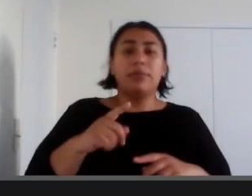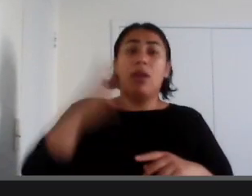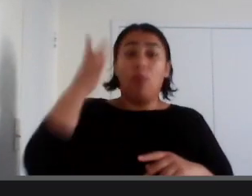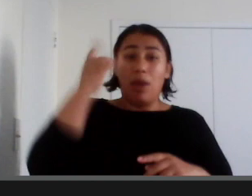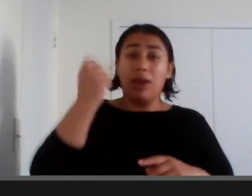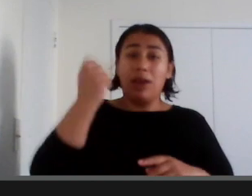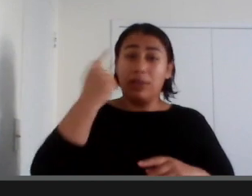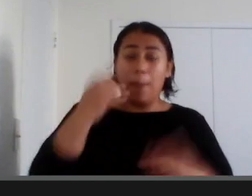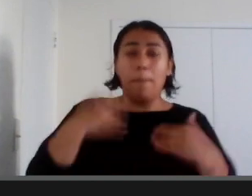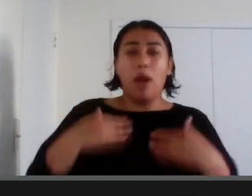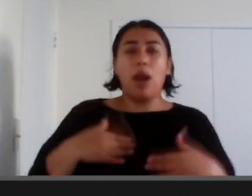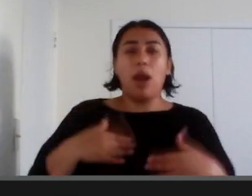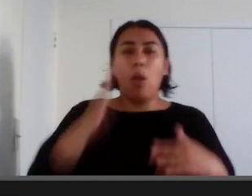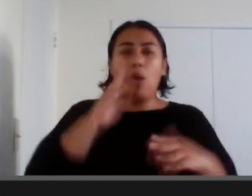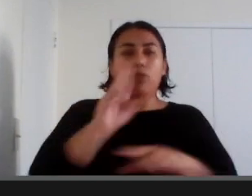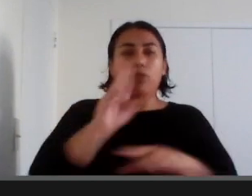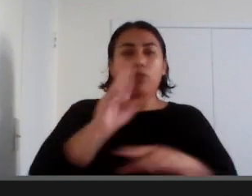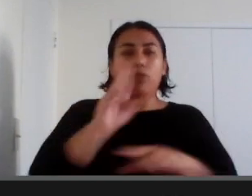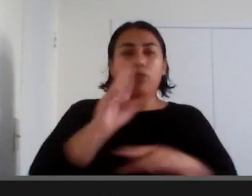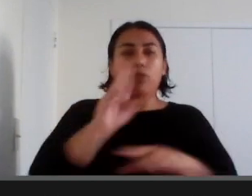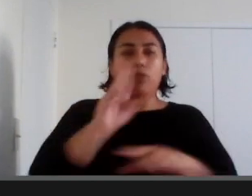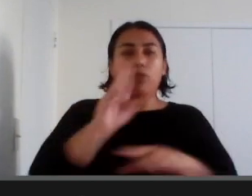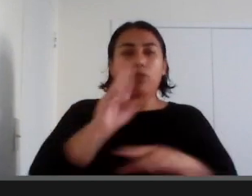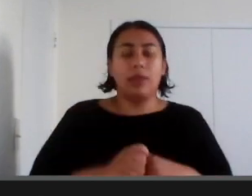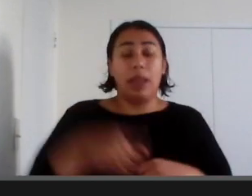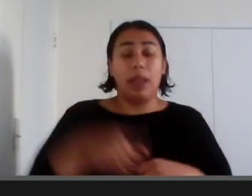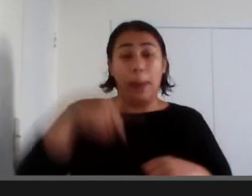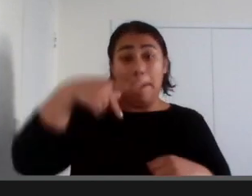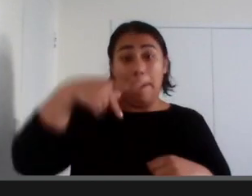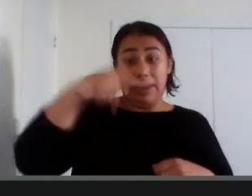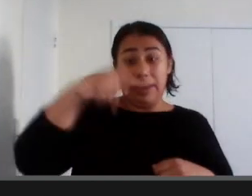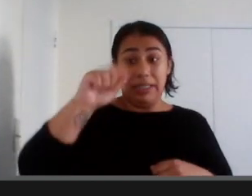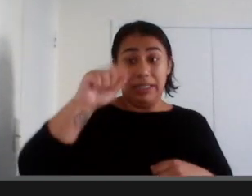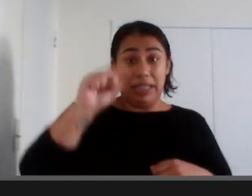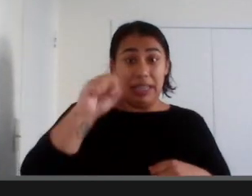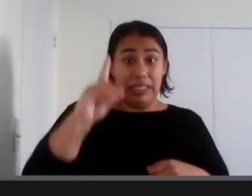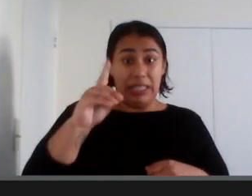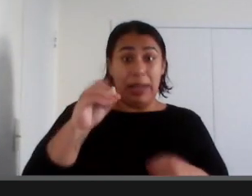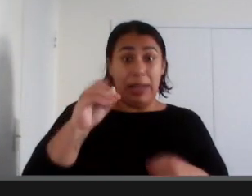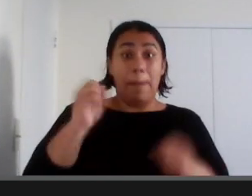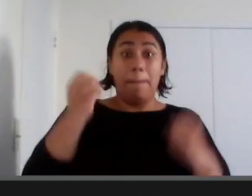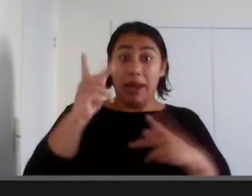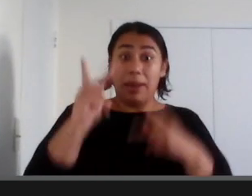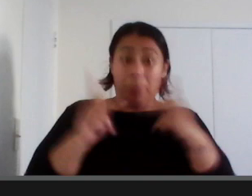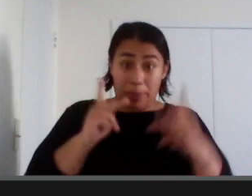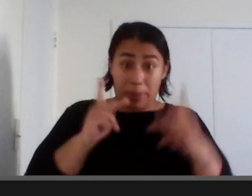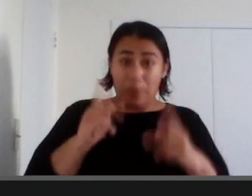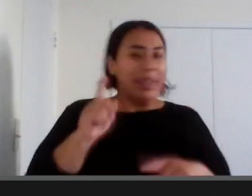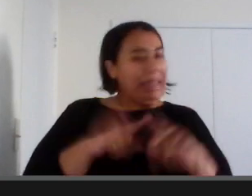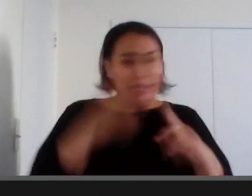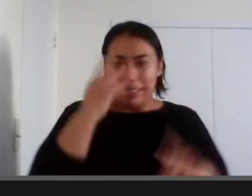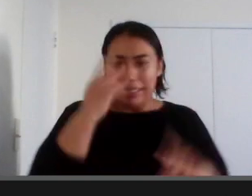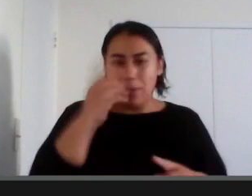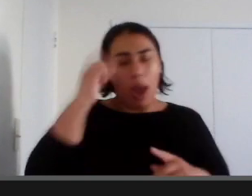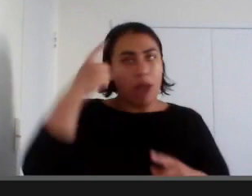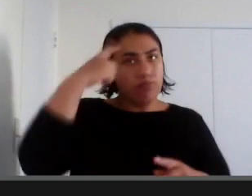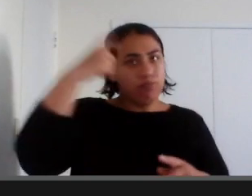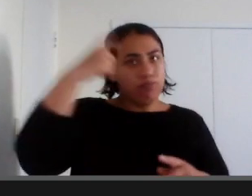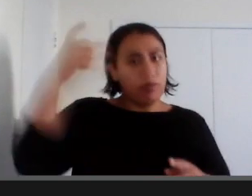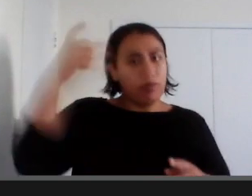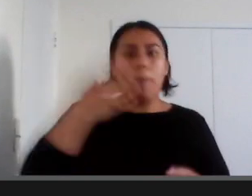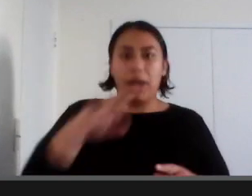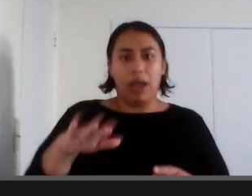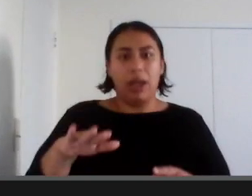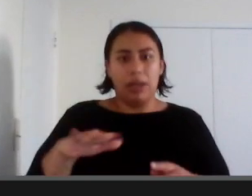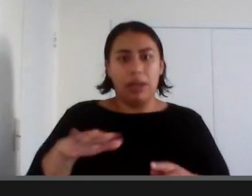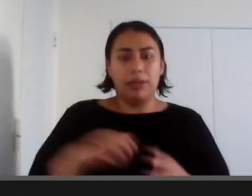nightmares these patients suffer from and keep them asleep for longer. It's important to note that THC does not always mean a patient has to feel high.